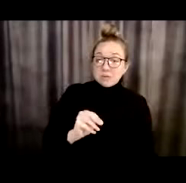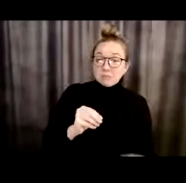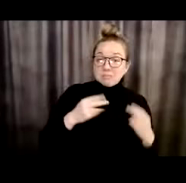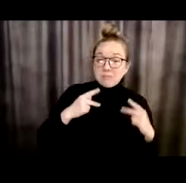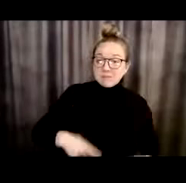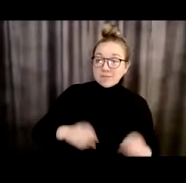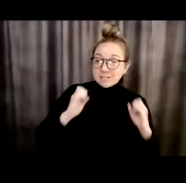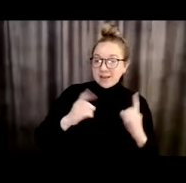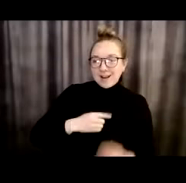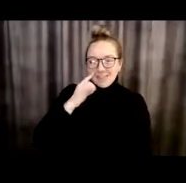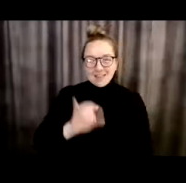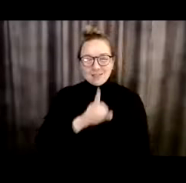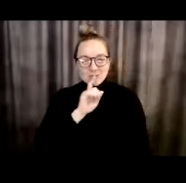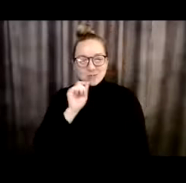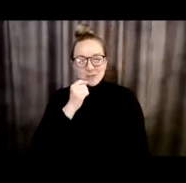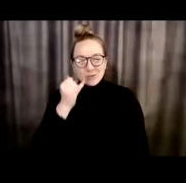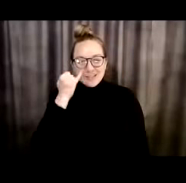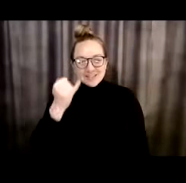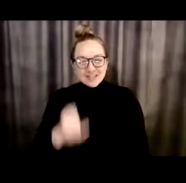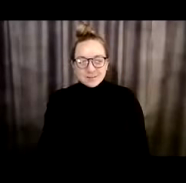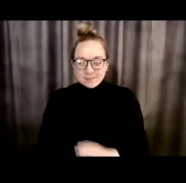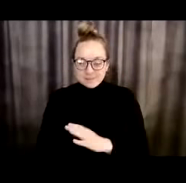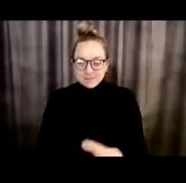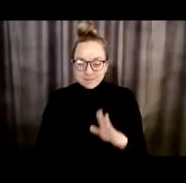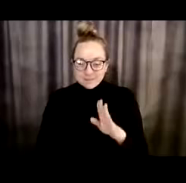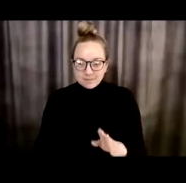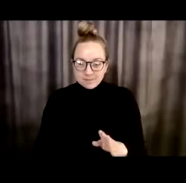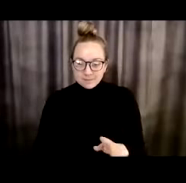And we also talked about the importance of the administrative buy-in.